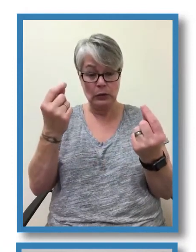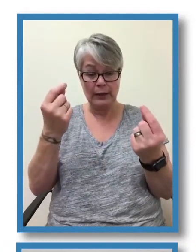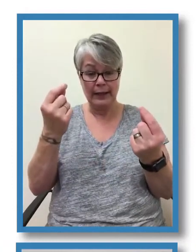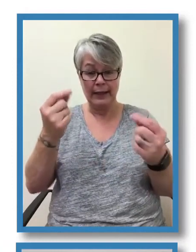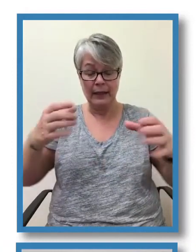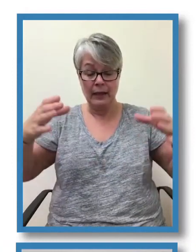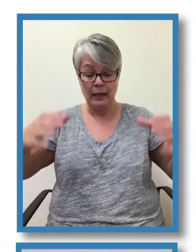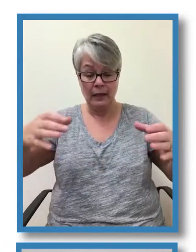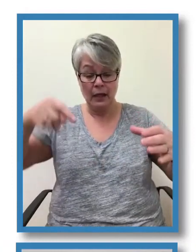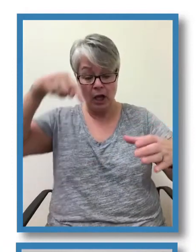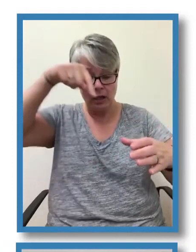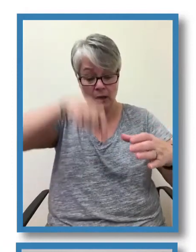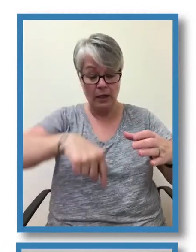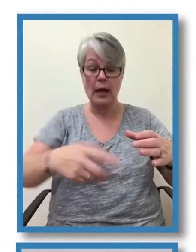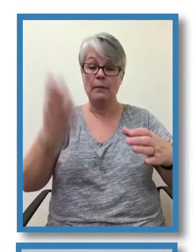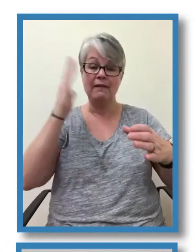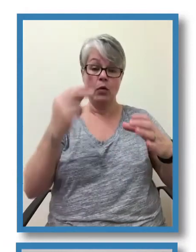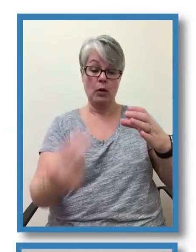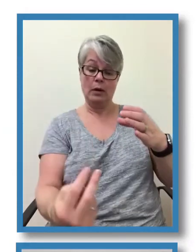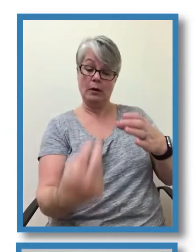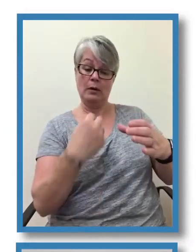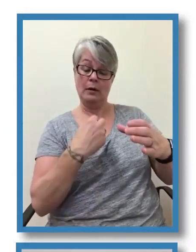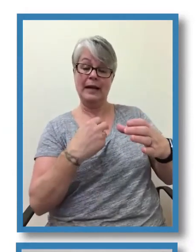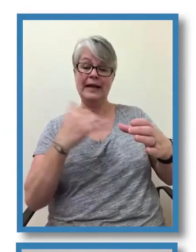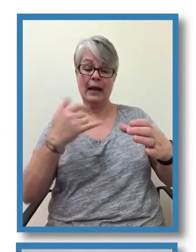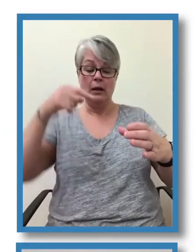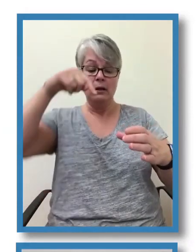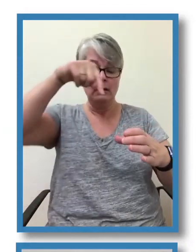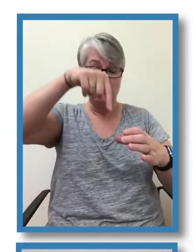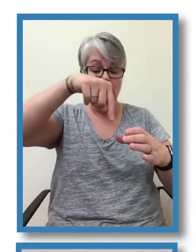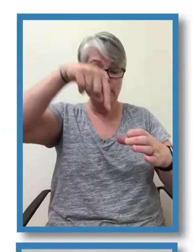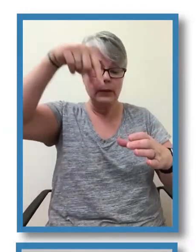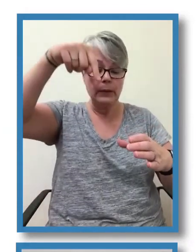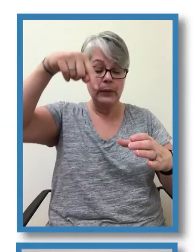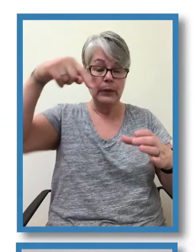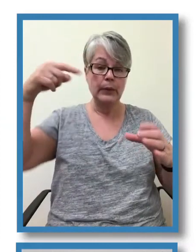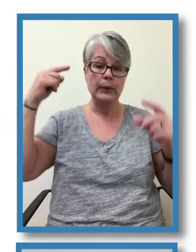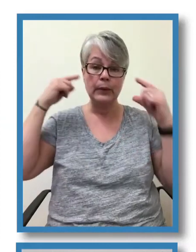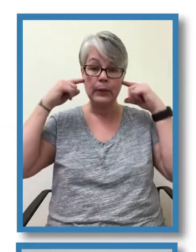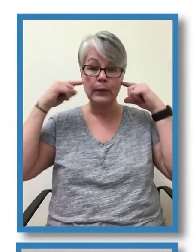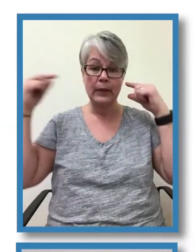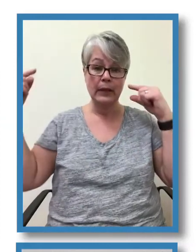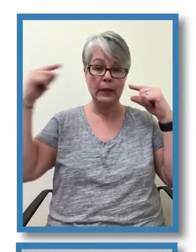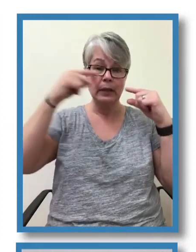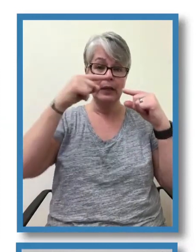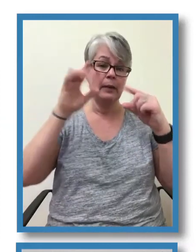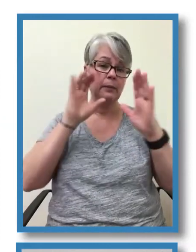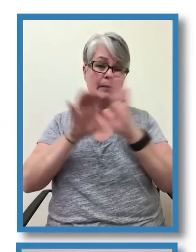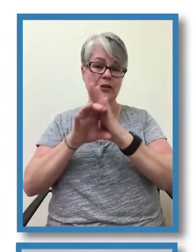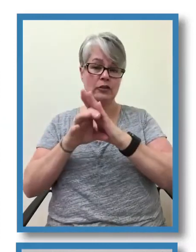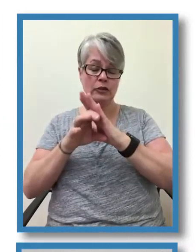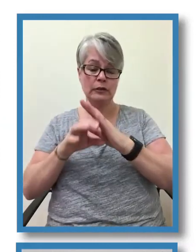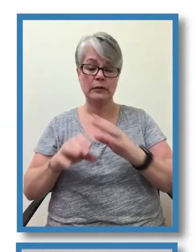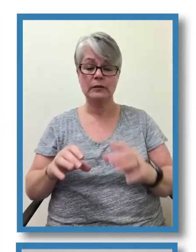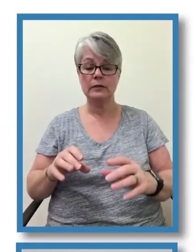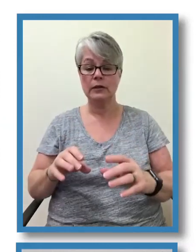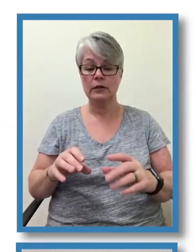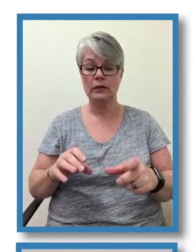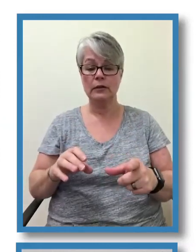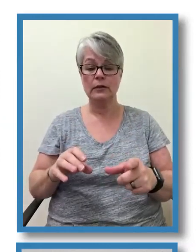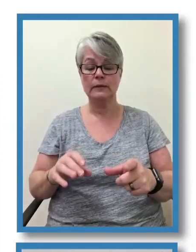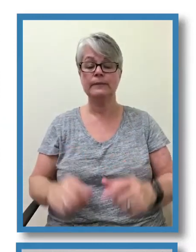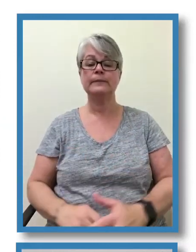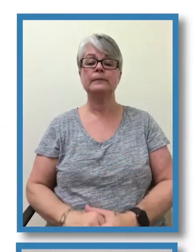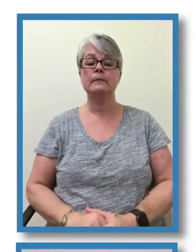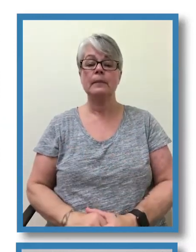consider participating in a randomized controlled trial. People who are on the placebo respond to a placebo. You've heard the